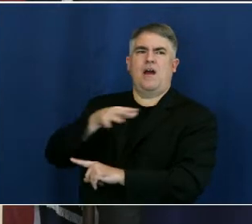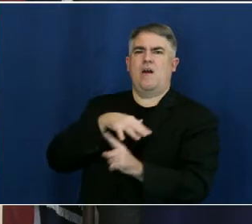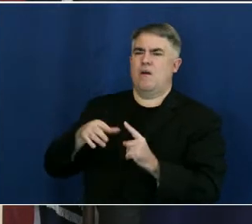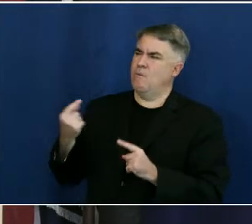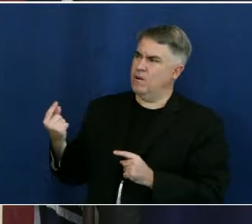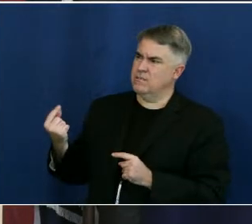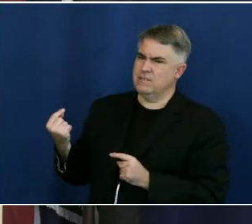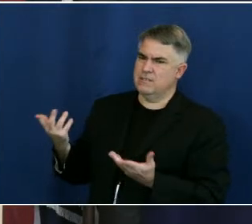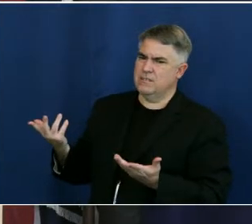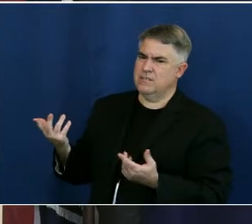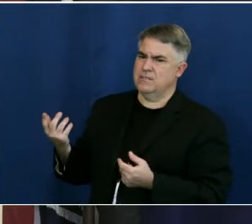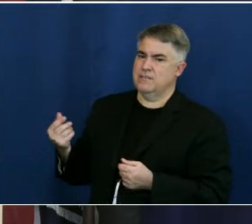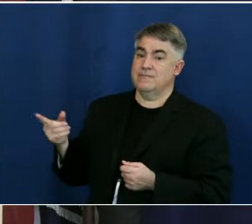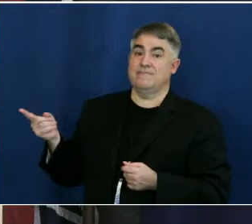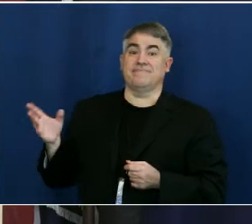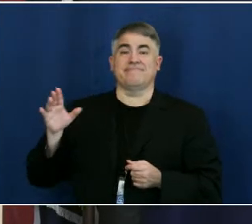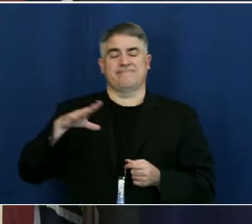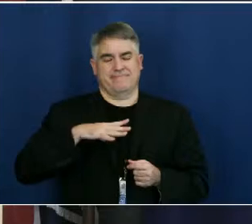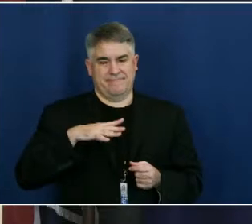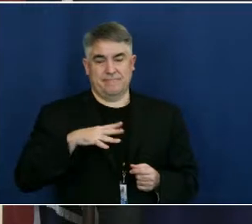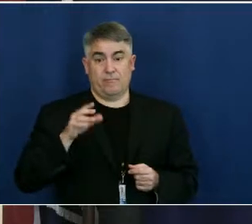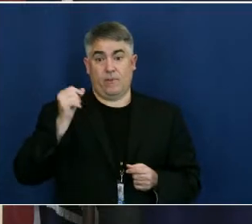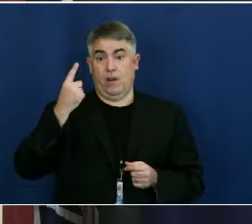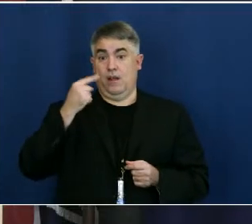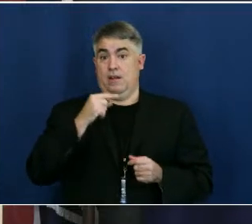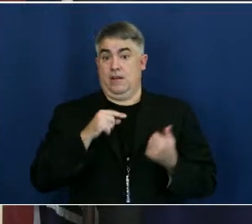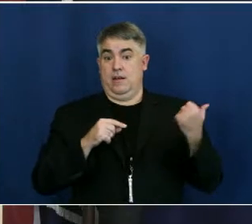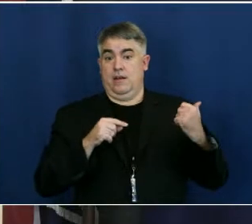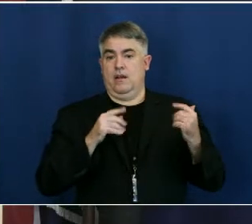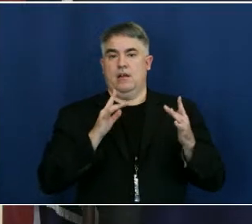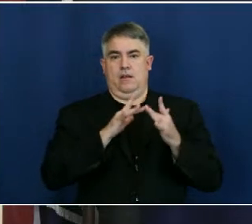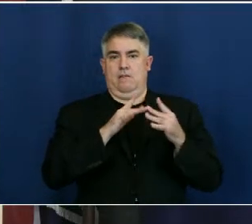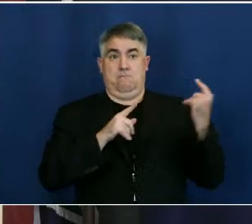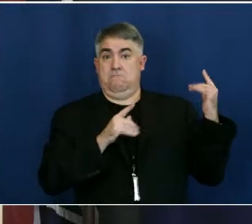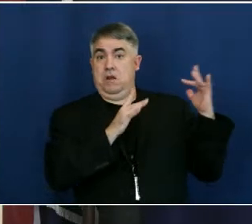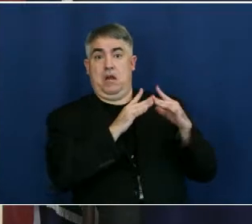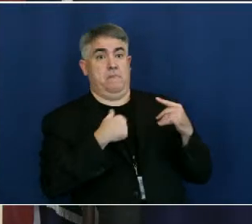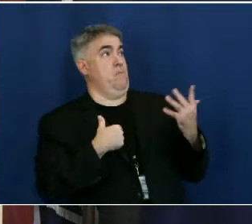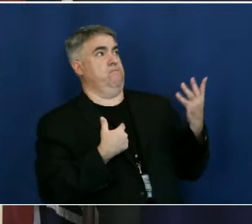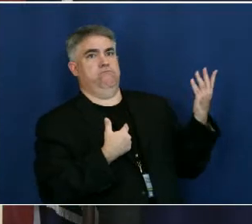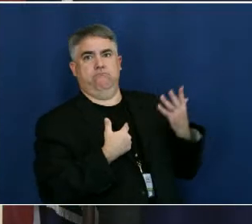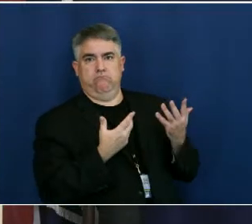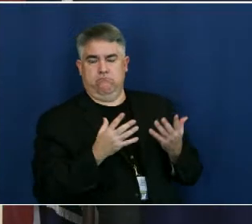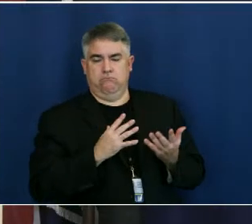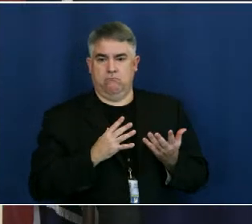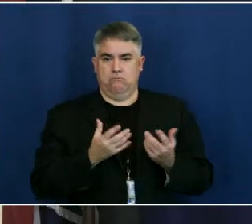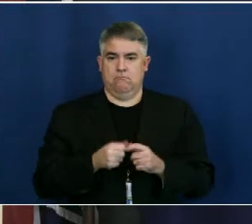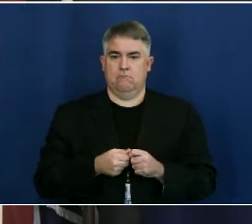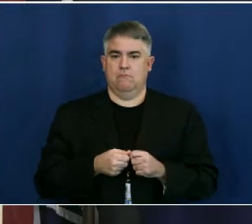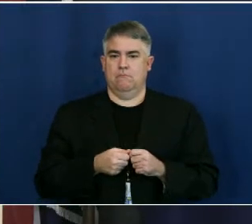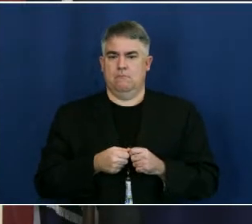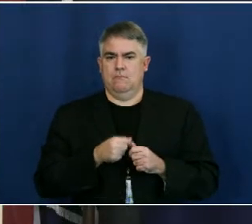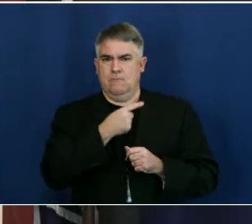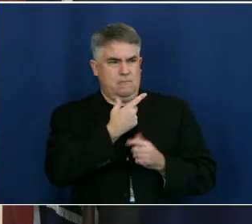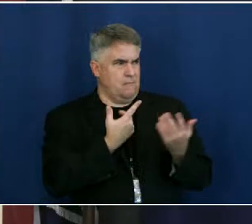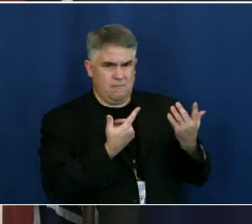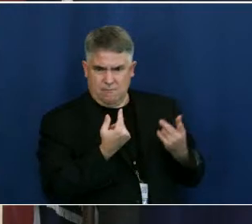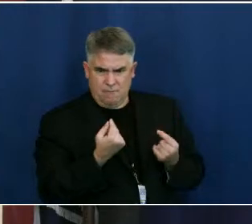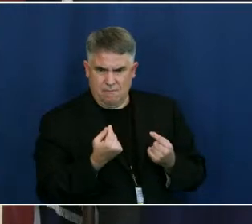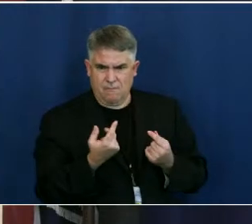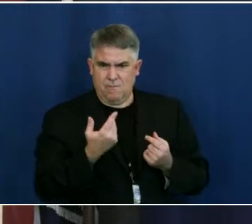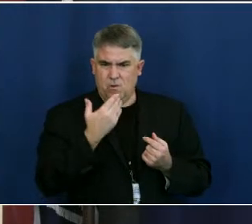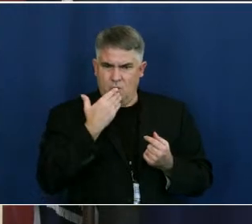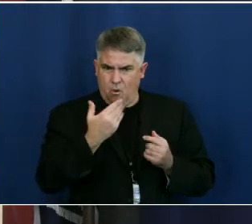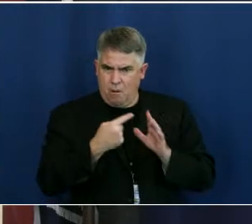productive, kind of lengthy conversation. He reached out. He had been told San Diego County really was a model in terms of moving quickly and building out infrastructure